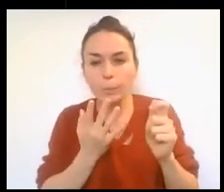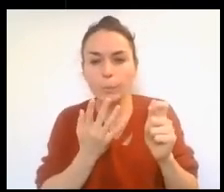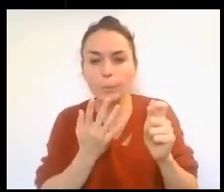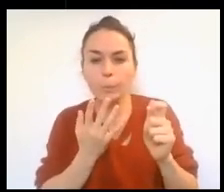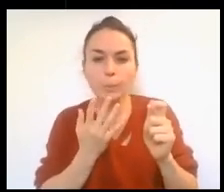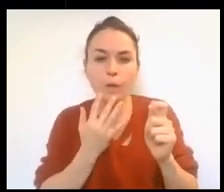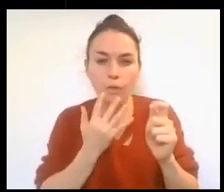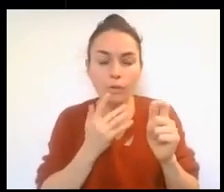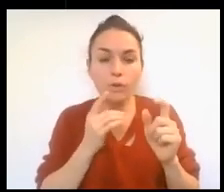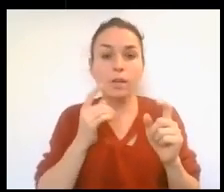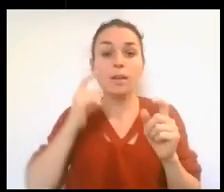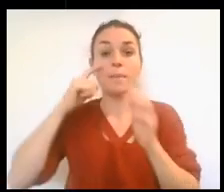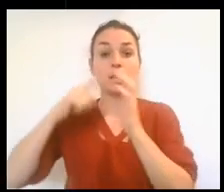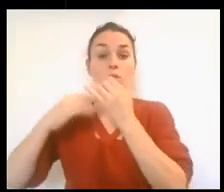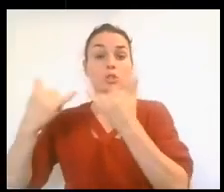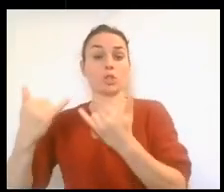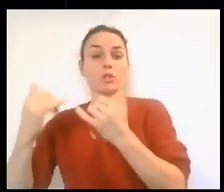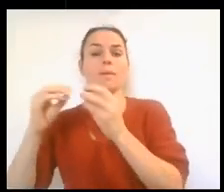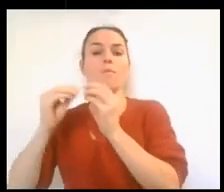more symmetric.